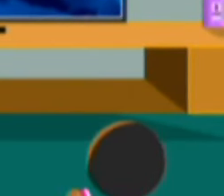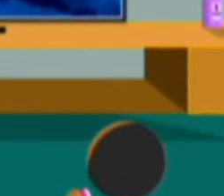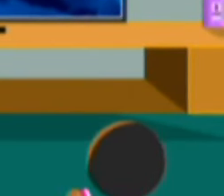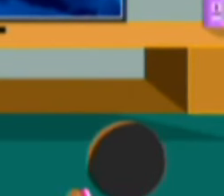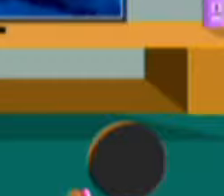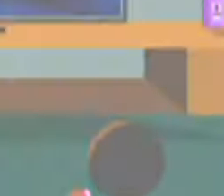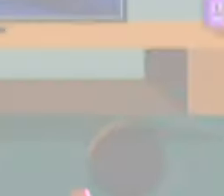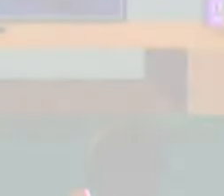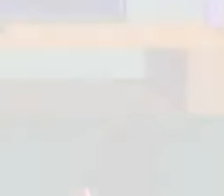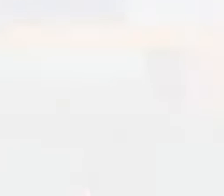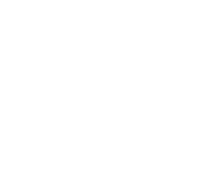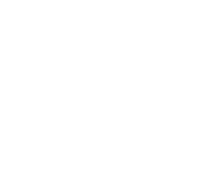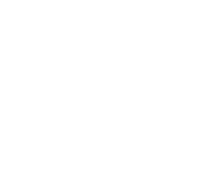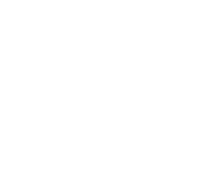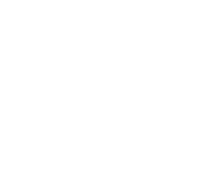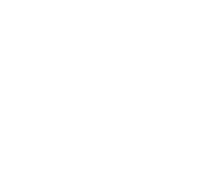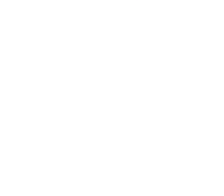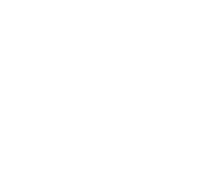Yes, Dad.